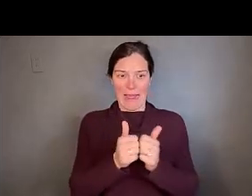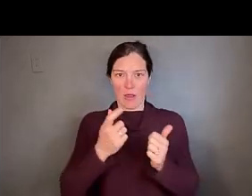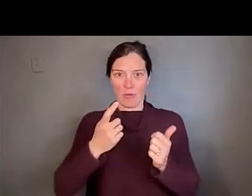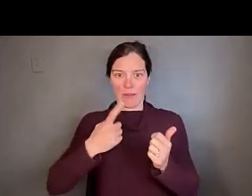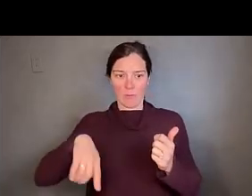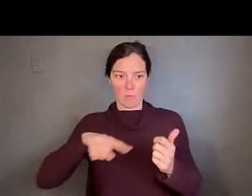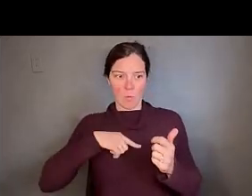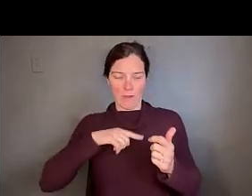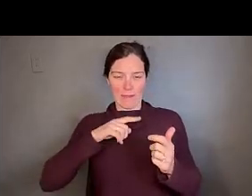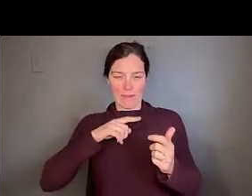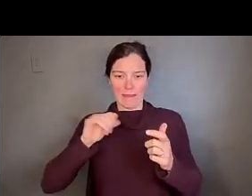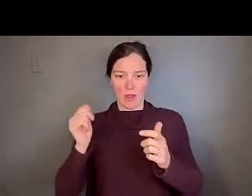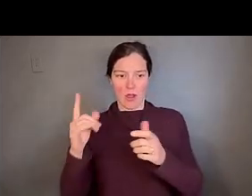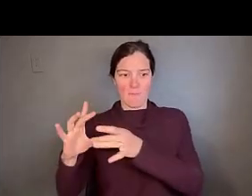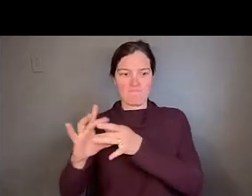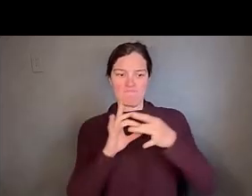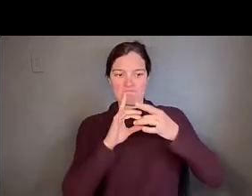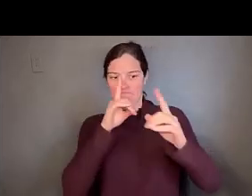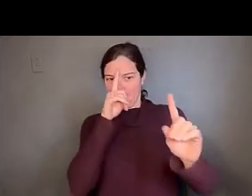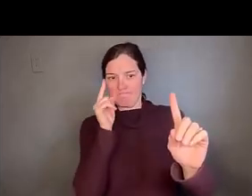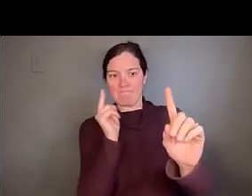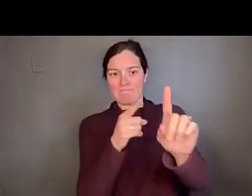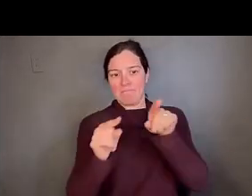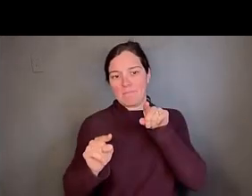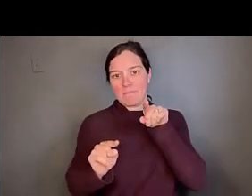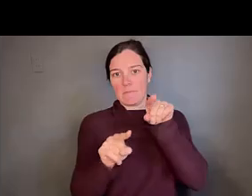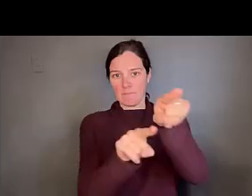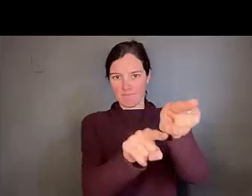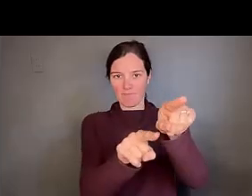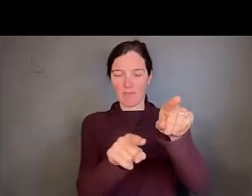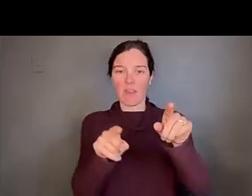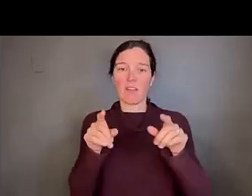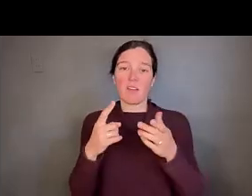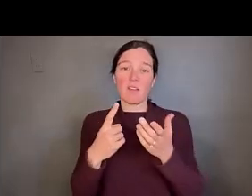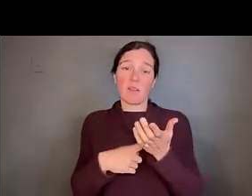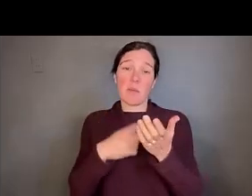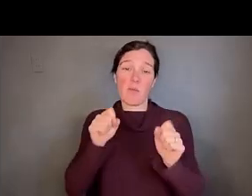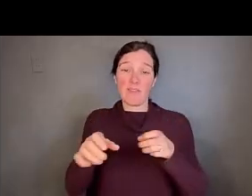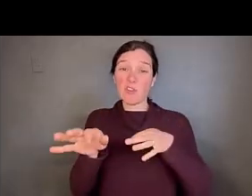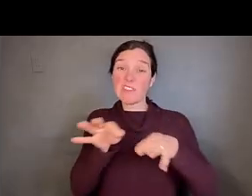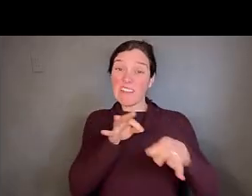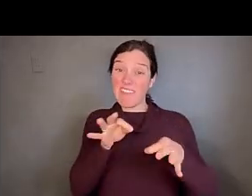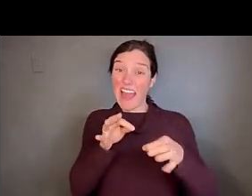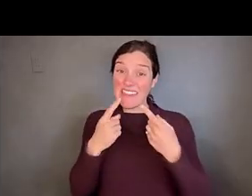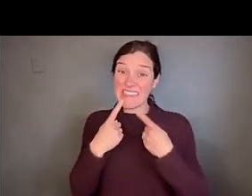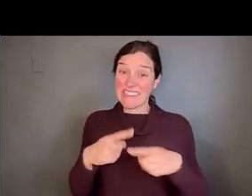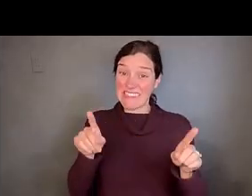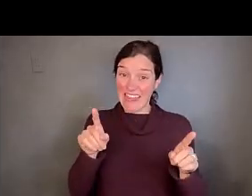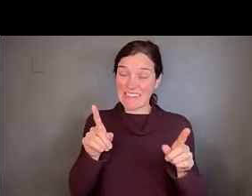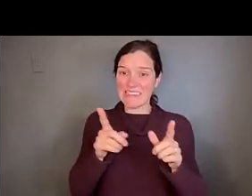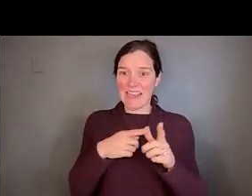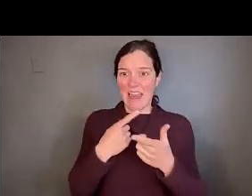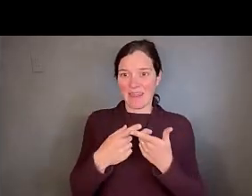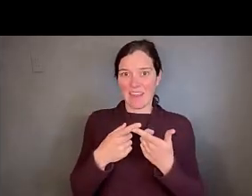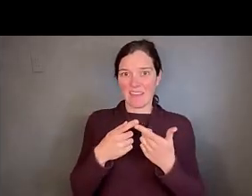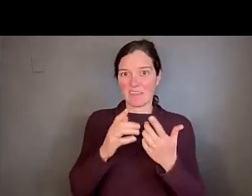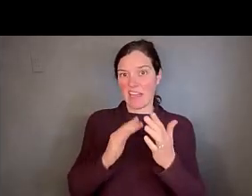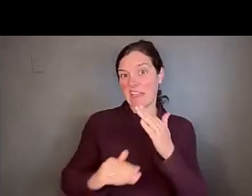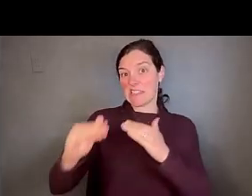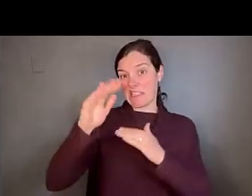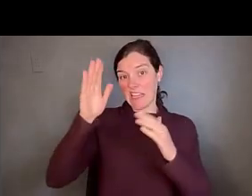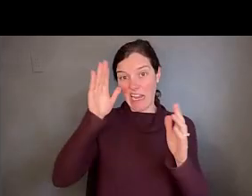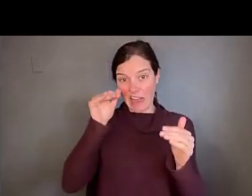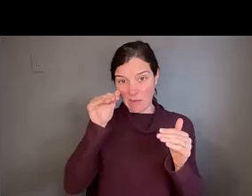all pulling together for the success of the program. And I think we need to define success, and then I think we need to go out there and exceed